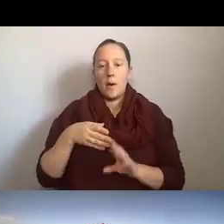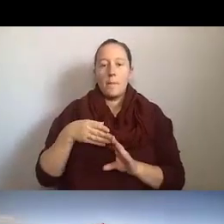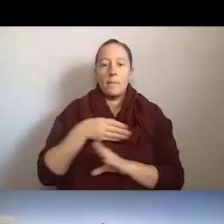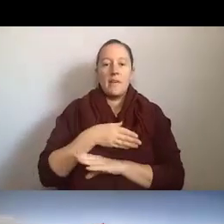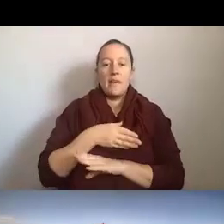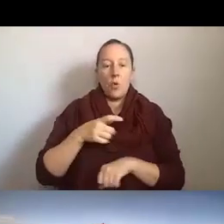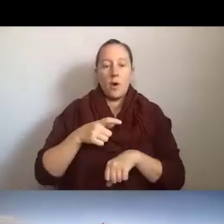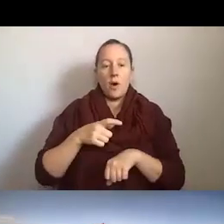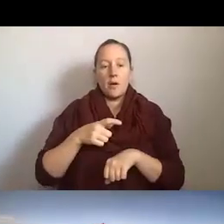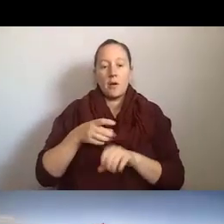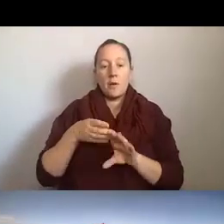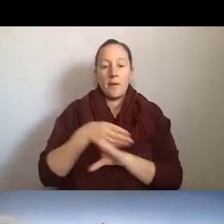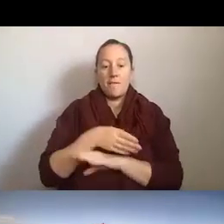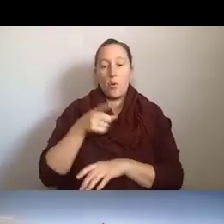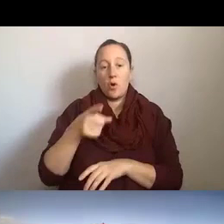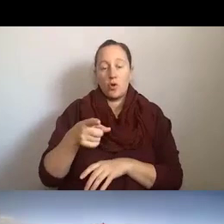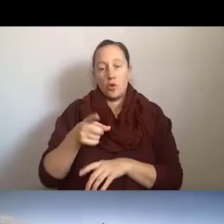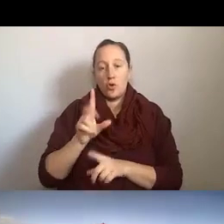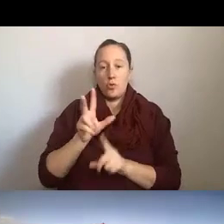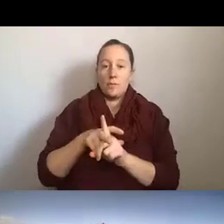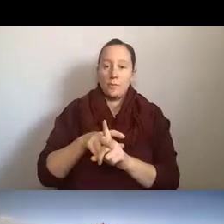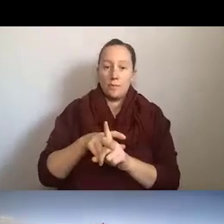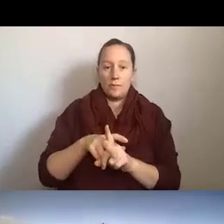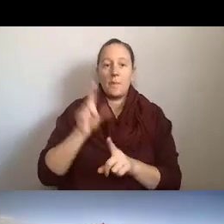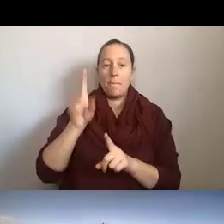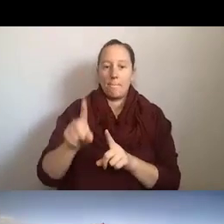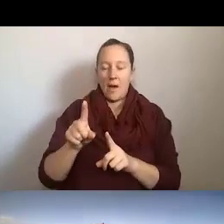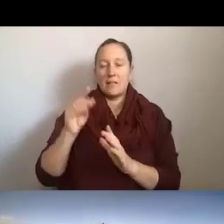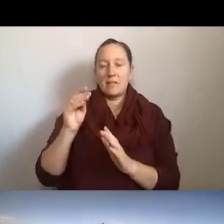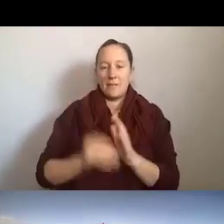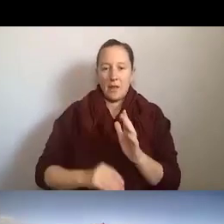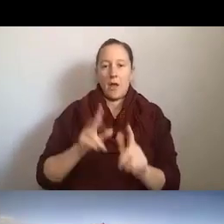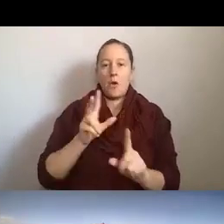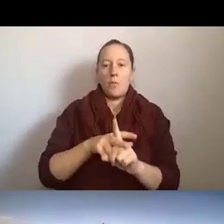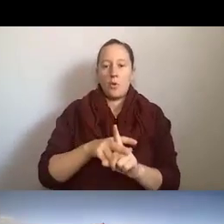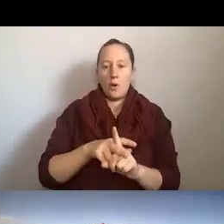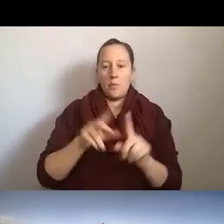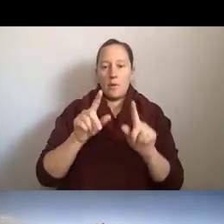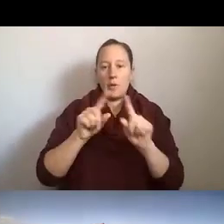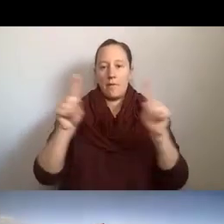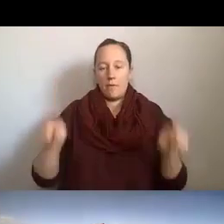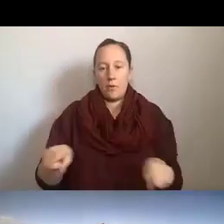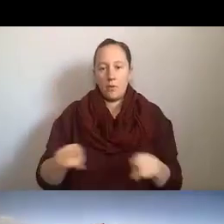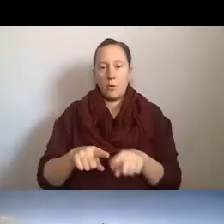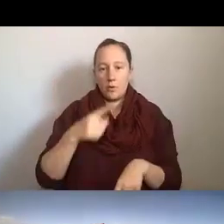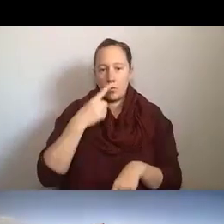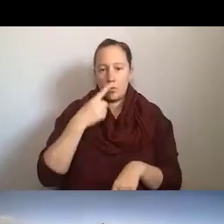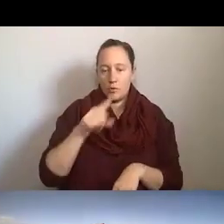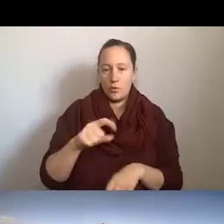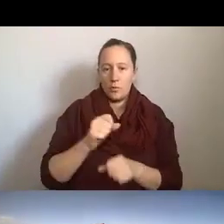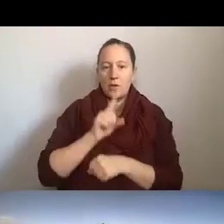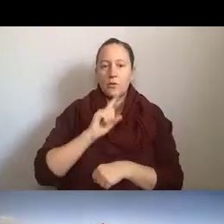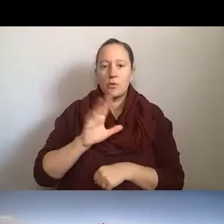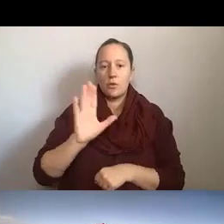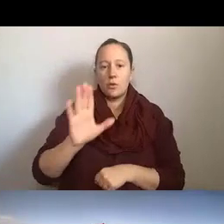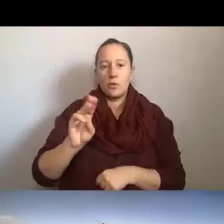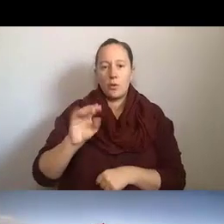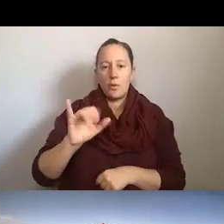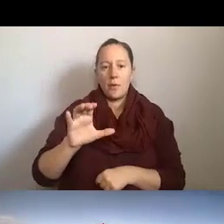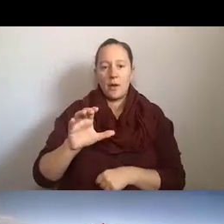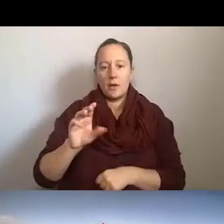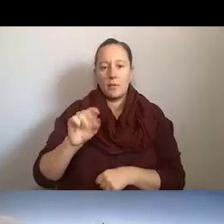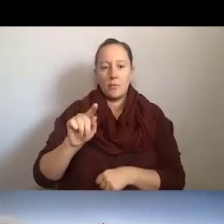approved. If all 3 of these things change, then we'll probably ask you to resubmit a new fellowship application.